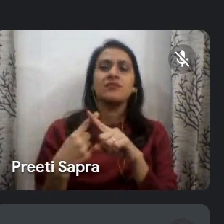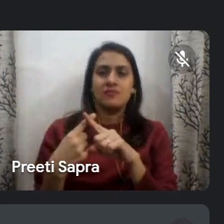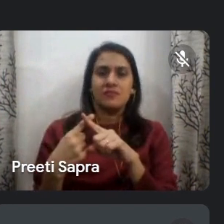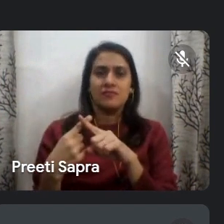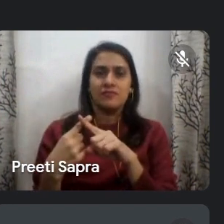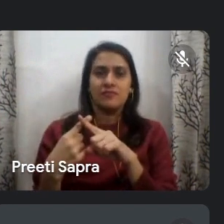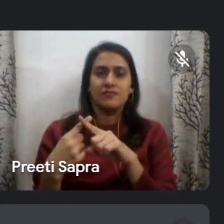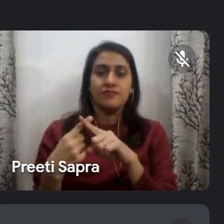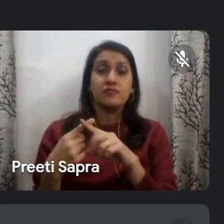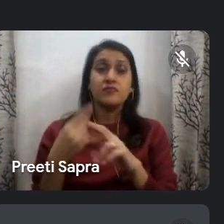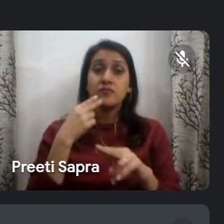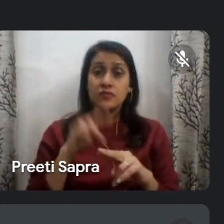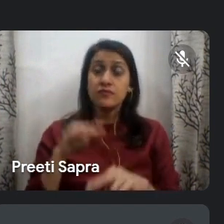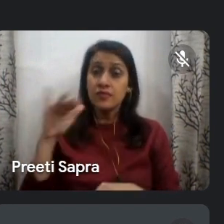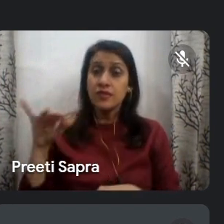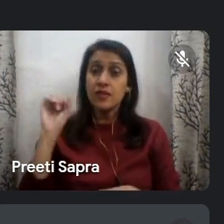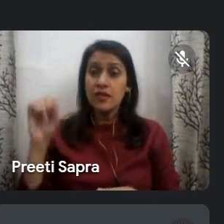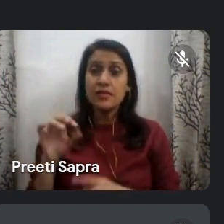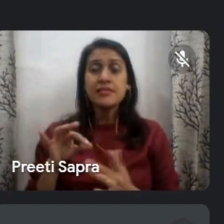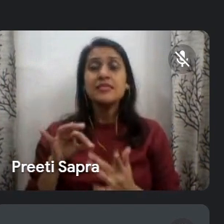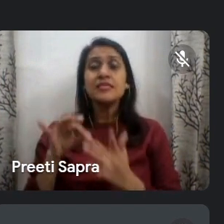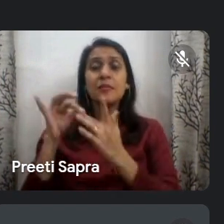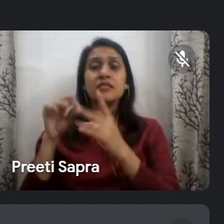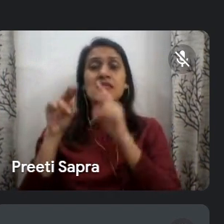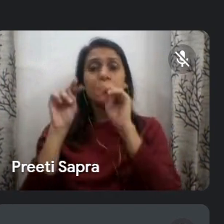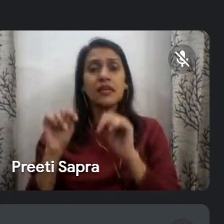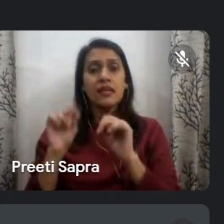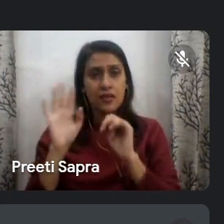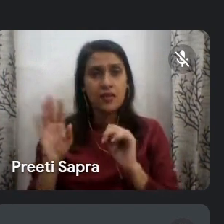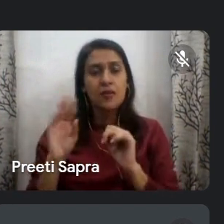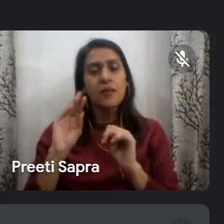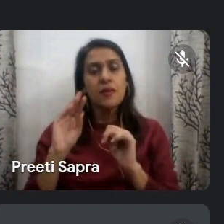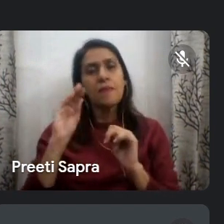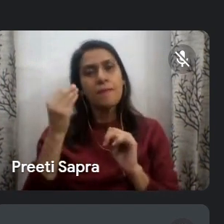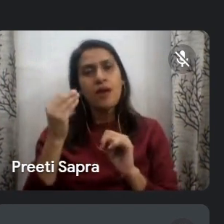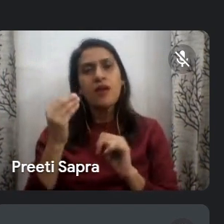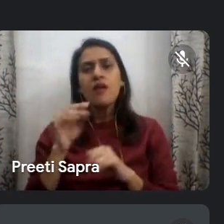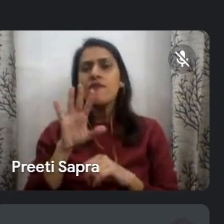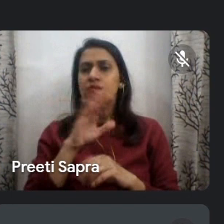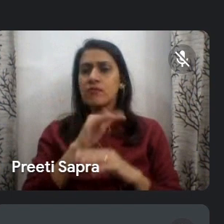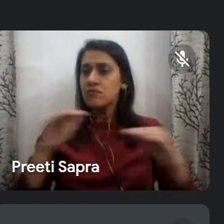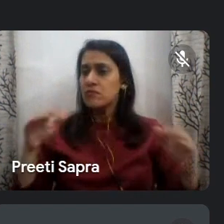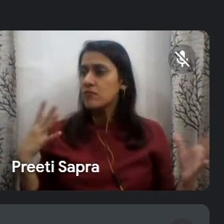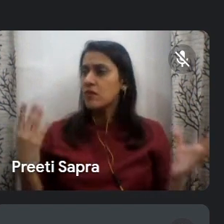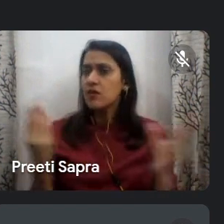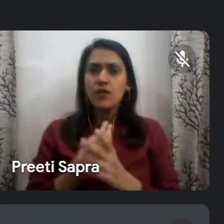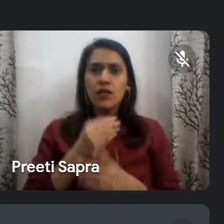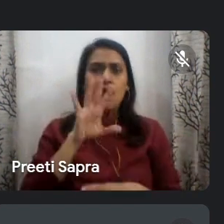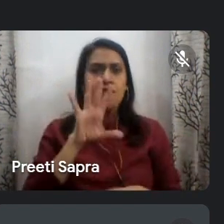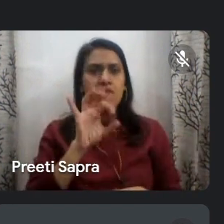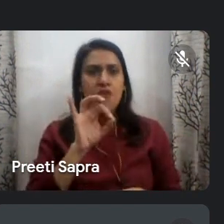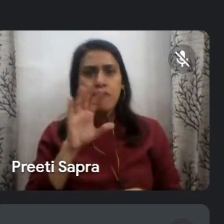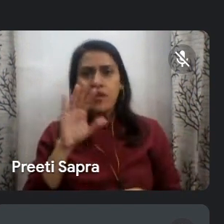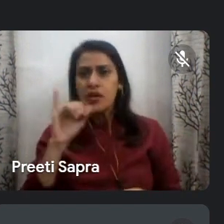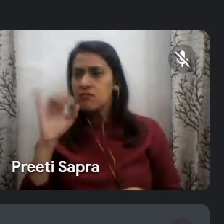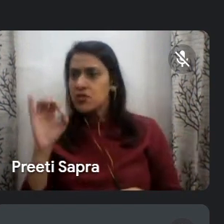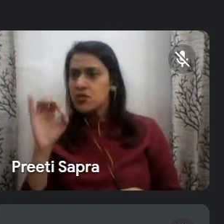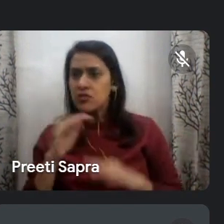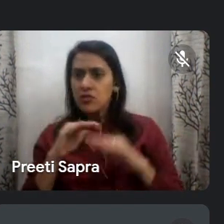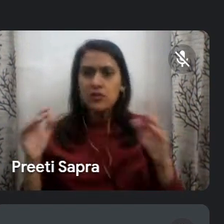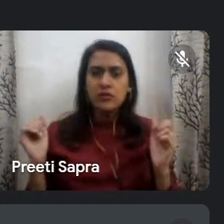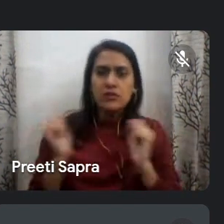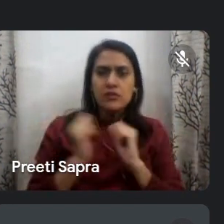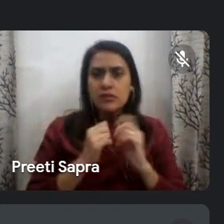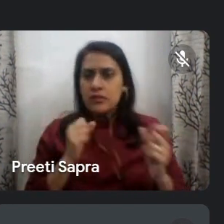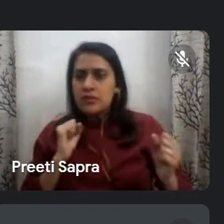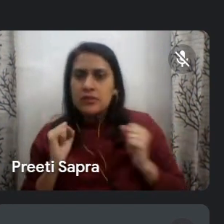child with special needs, when you make the child sit with 50-60 students, it becomes very difficult for the child. The child